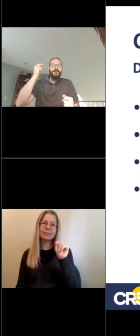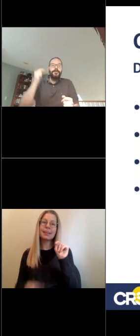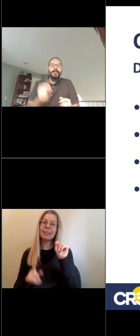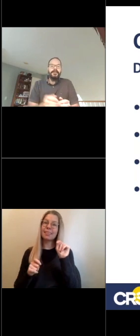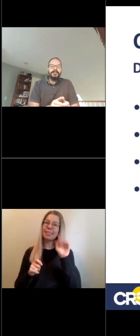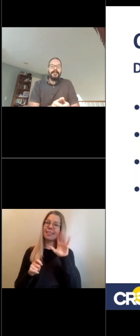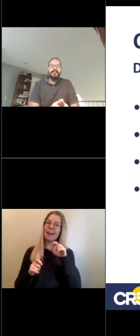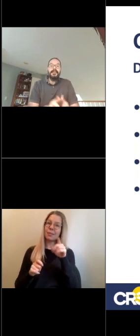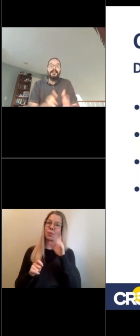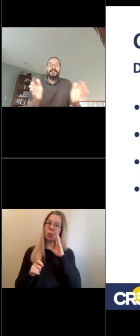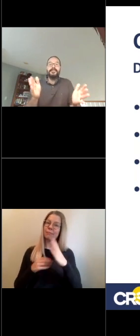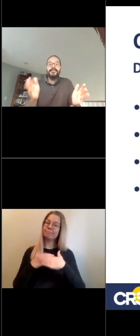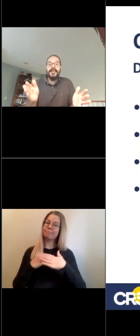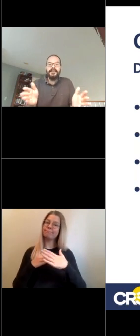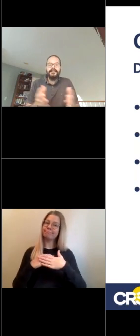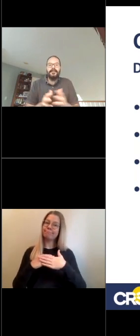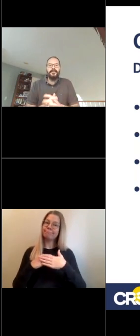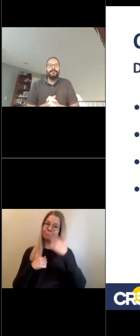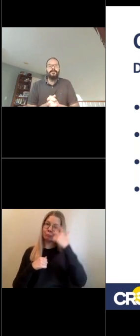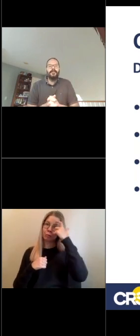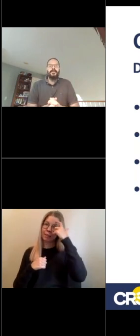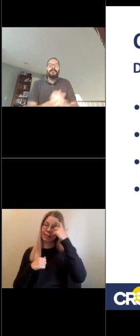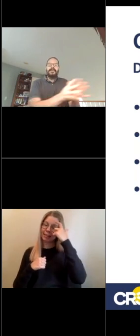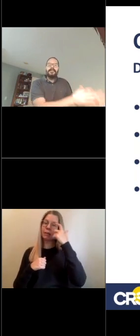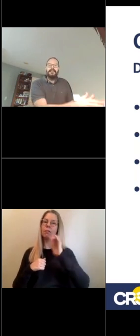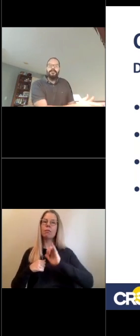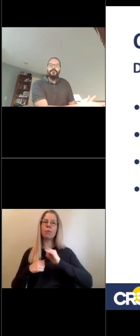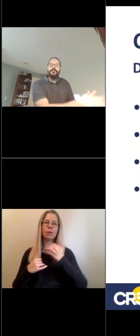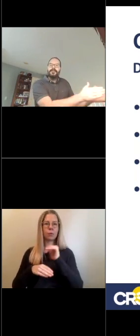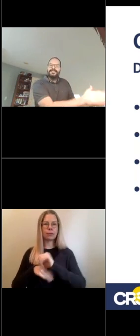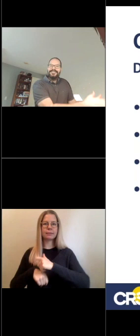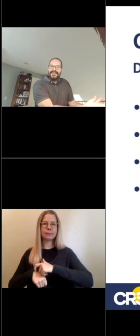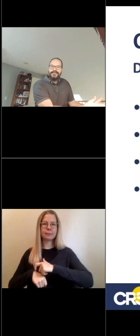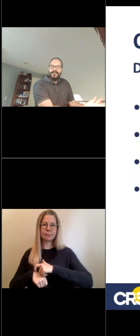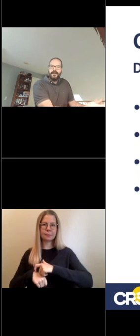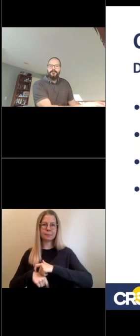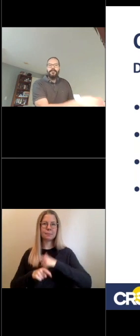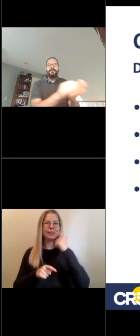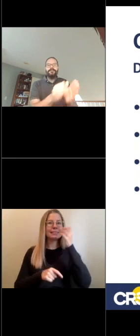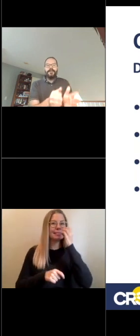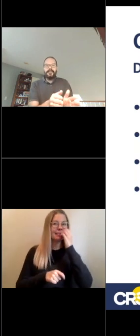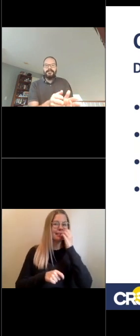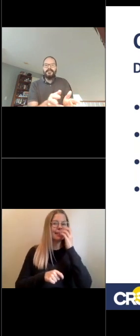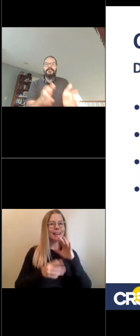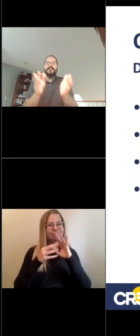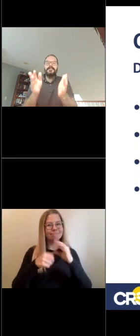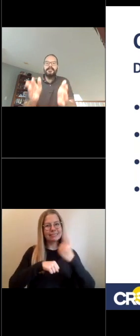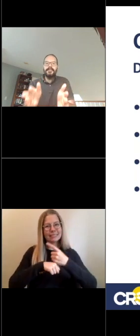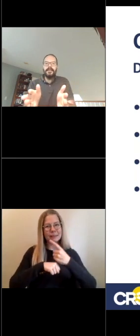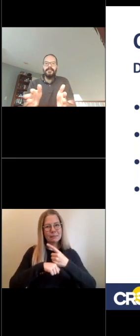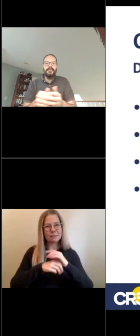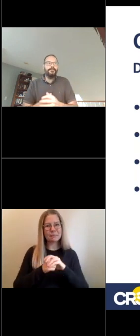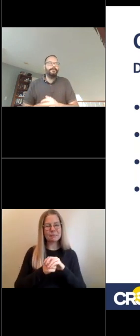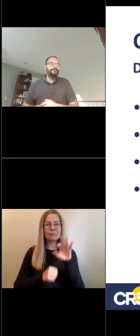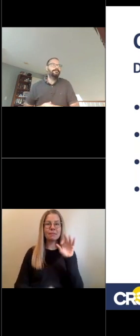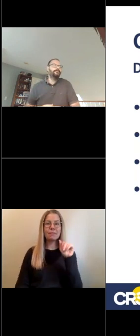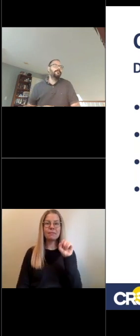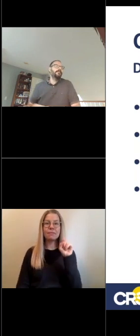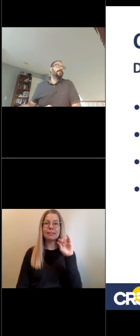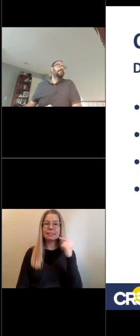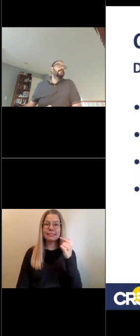for your brain that says this is nighttime. Eating food, daytime. Fasting is